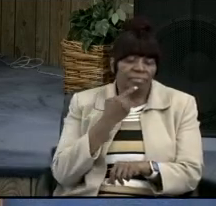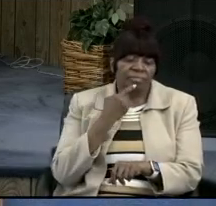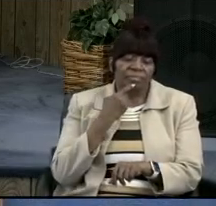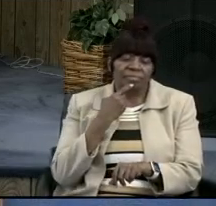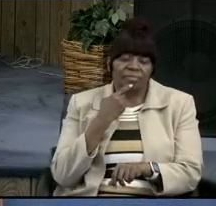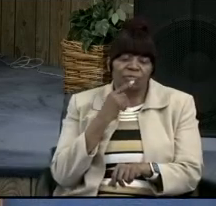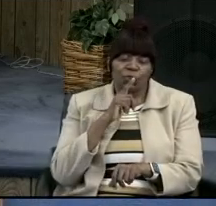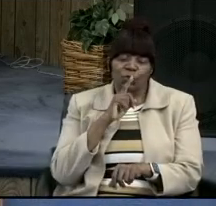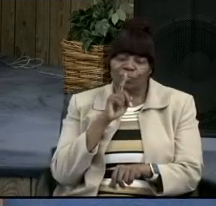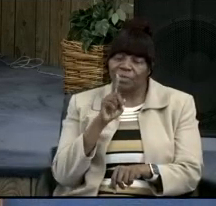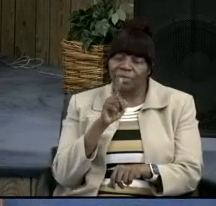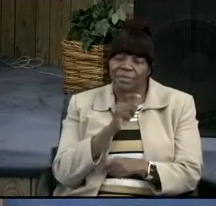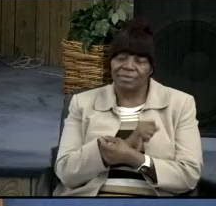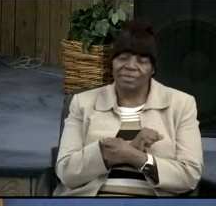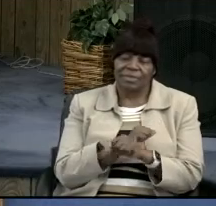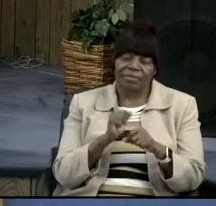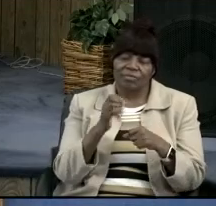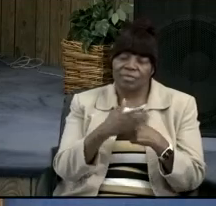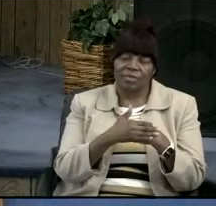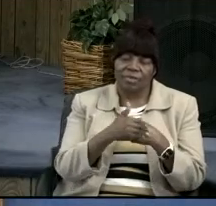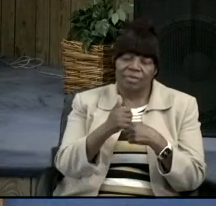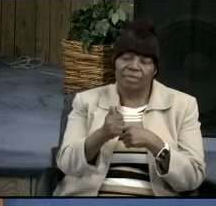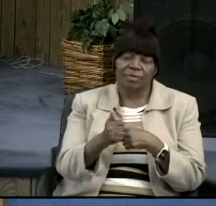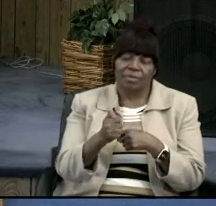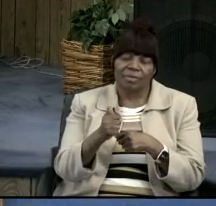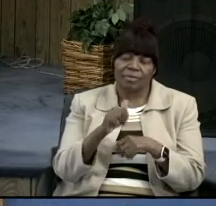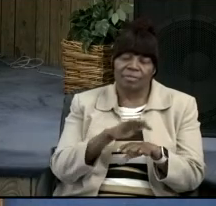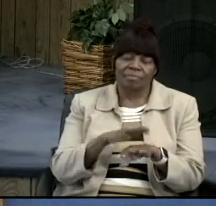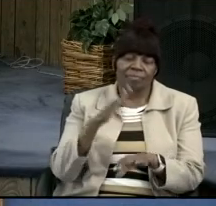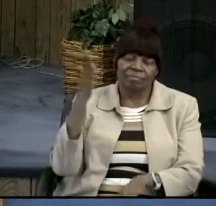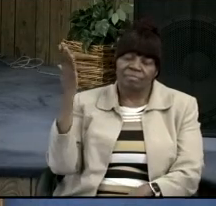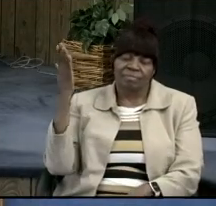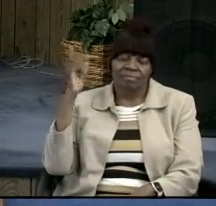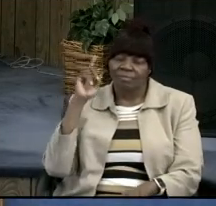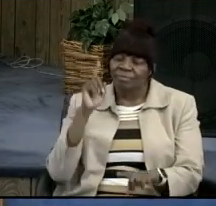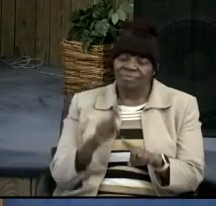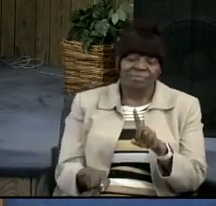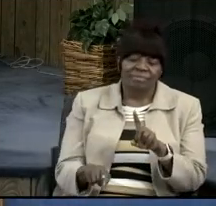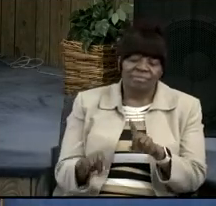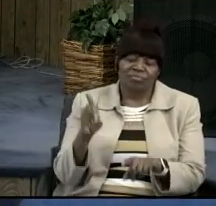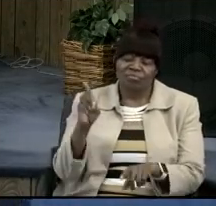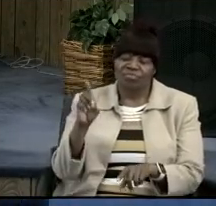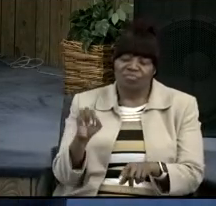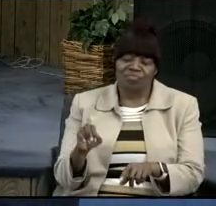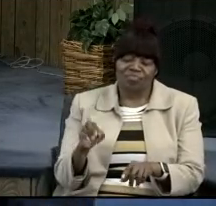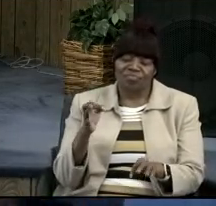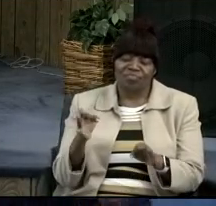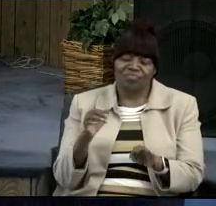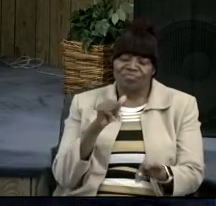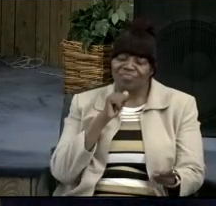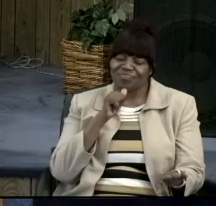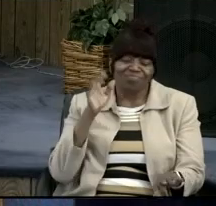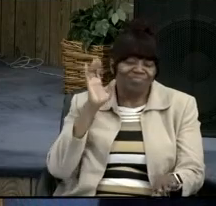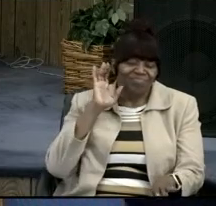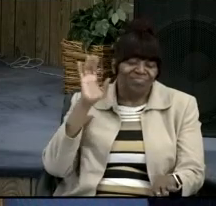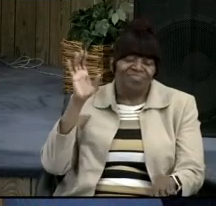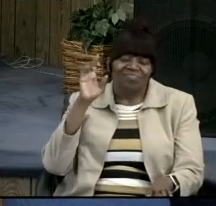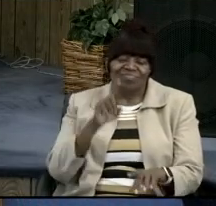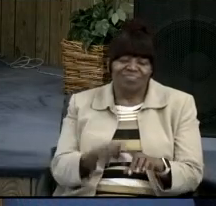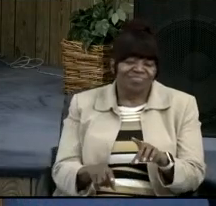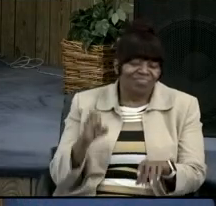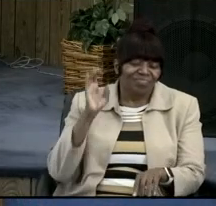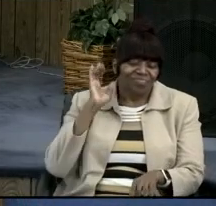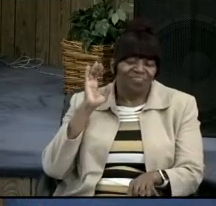to be saved, you got to call on him. And you can't call on him unless you hear him. And you can't hear